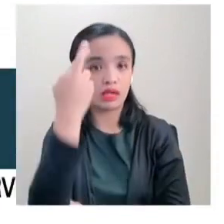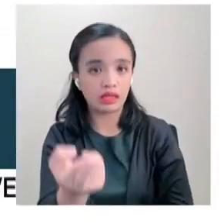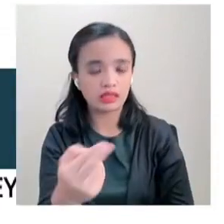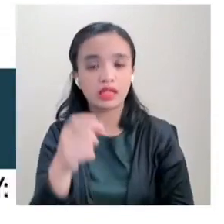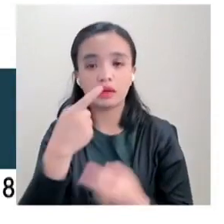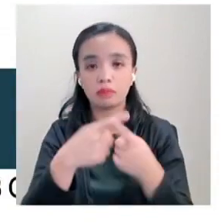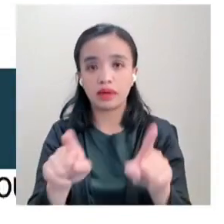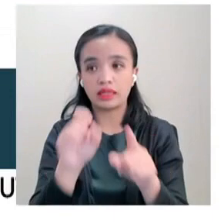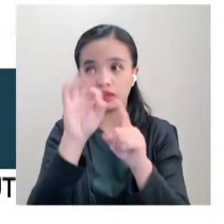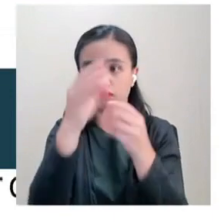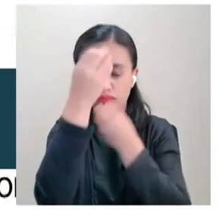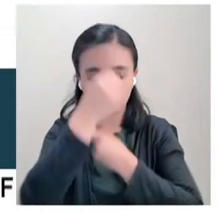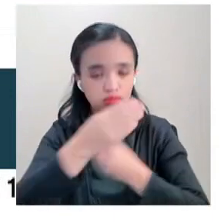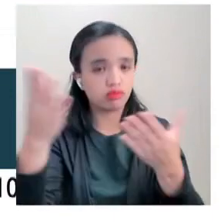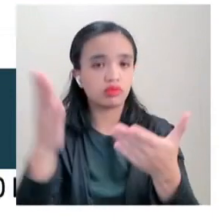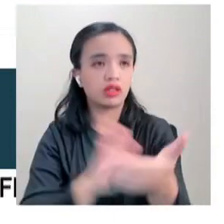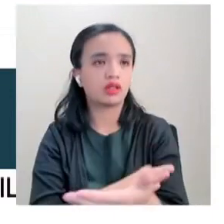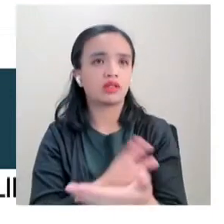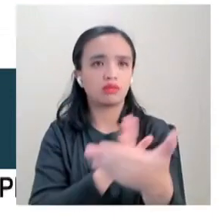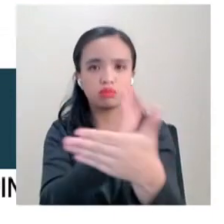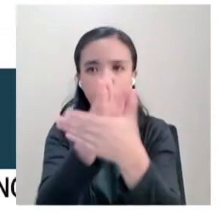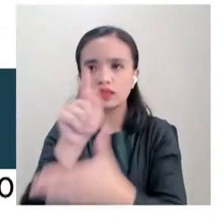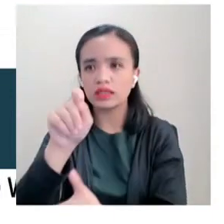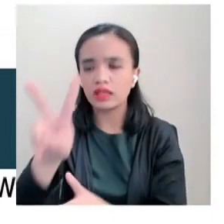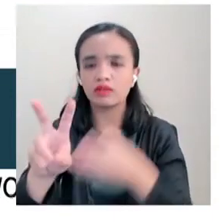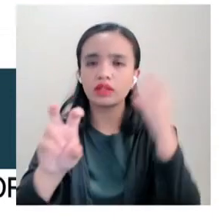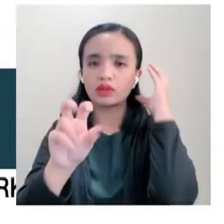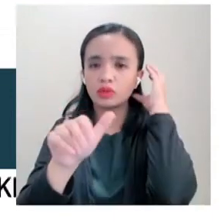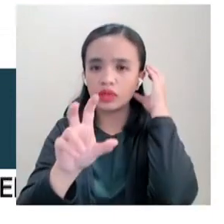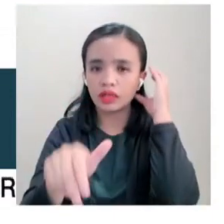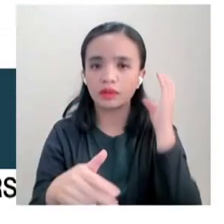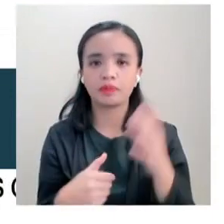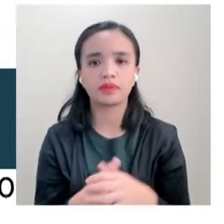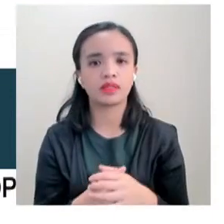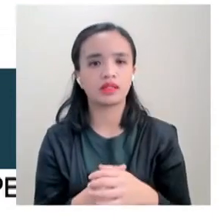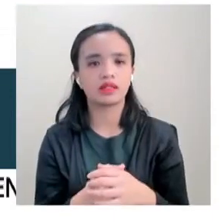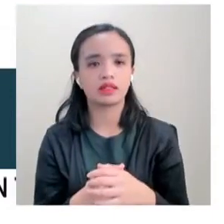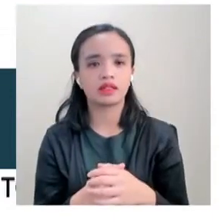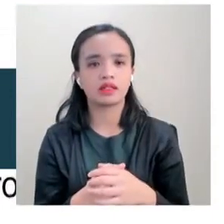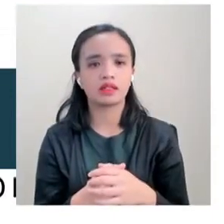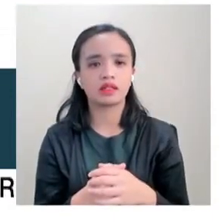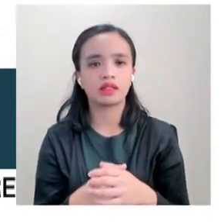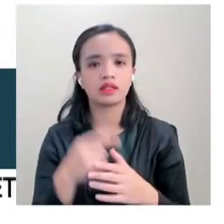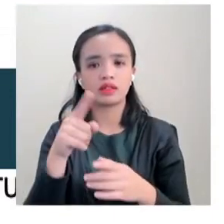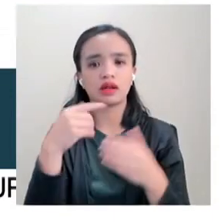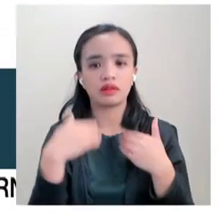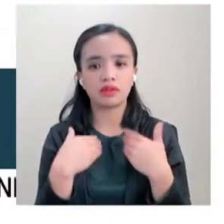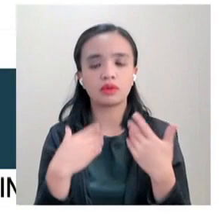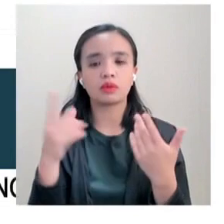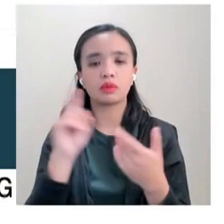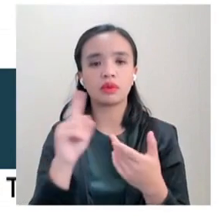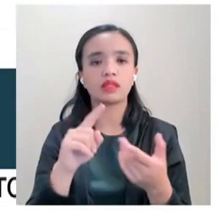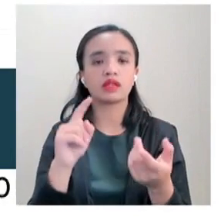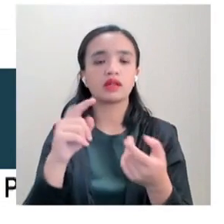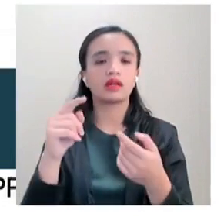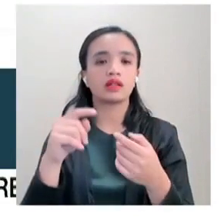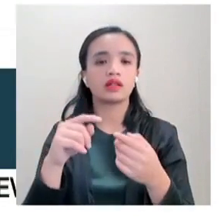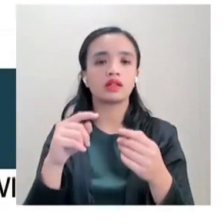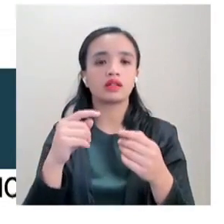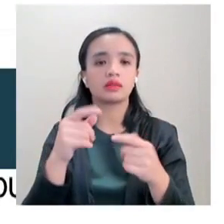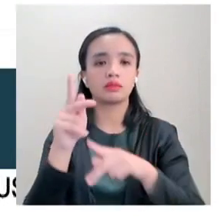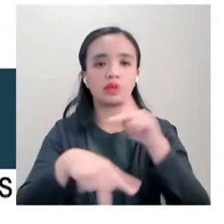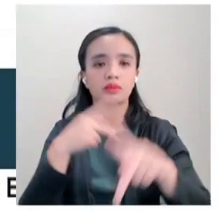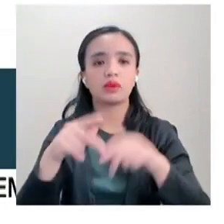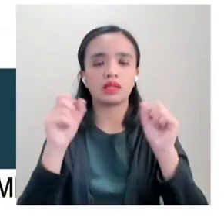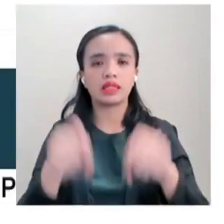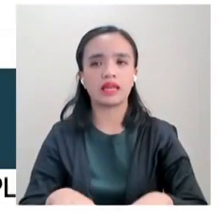the open, you go to TV stations, radio stations, you bring with you the platform of the Department of Health, people can be misled.